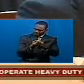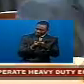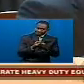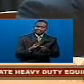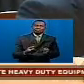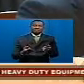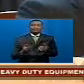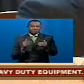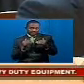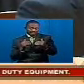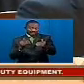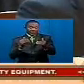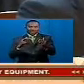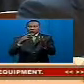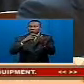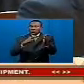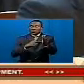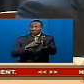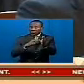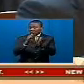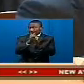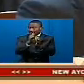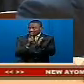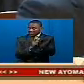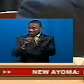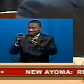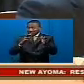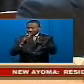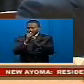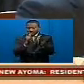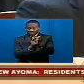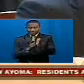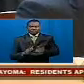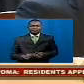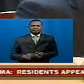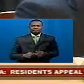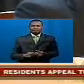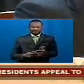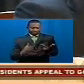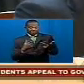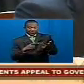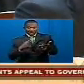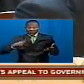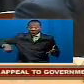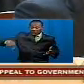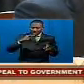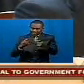society and promote the rule of law. Let us join forces